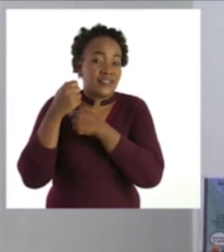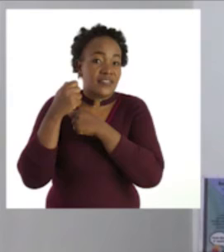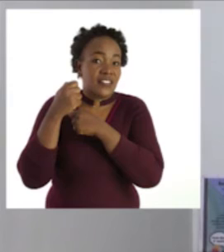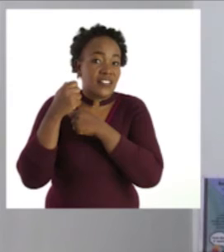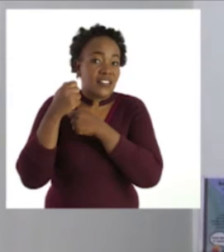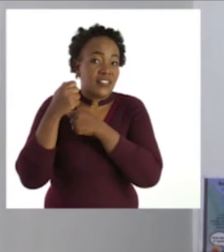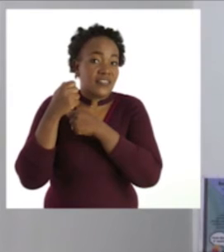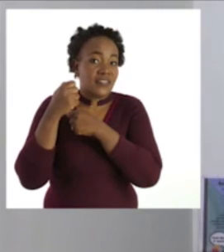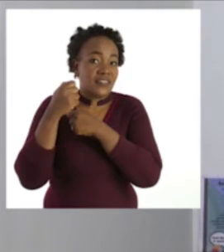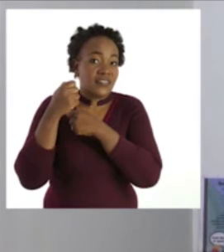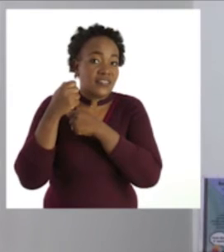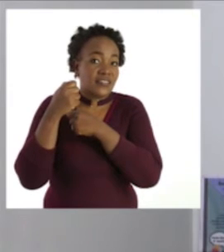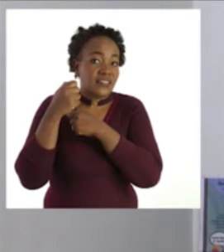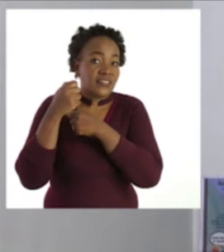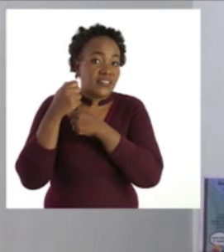in